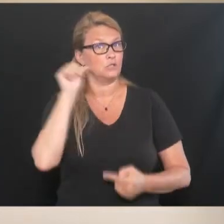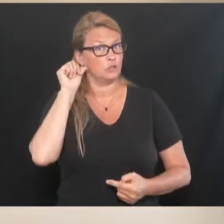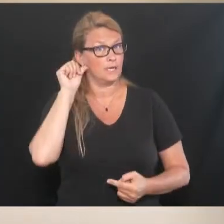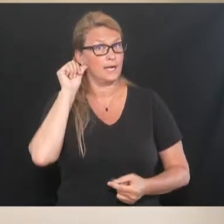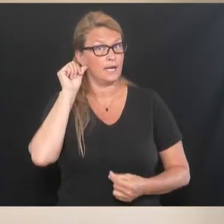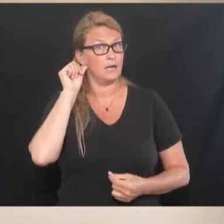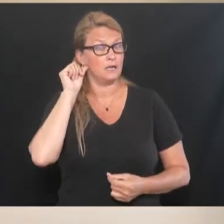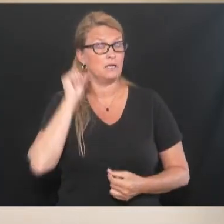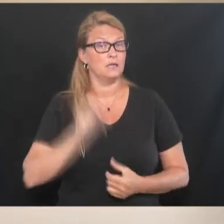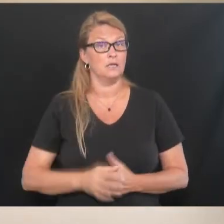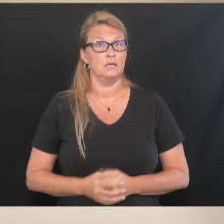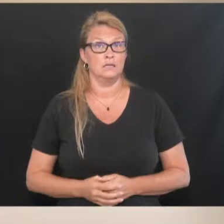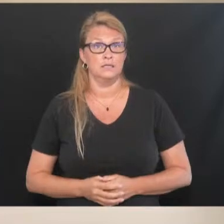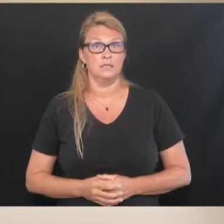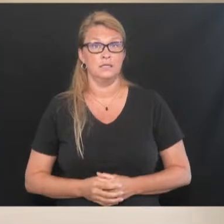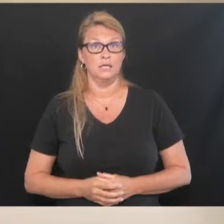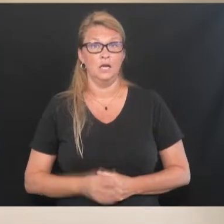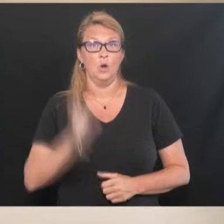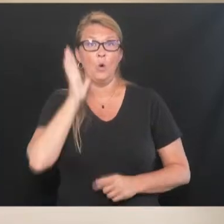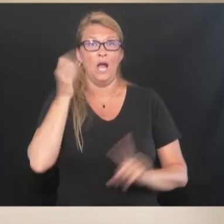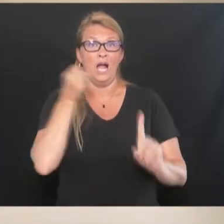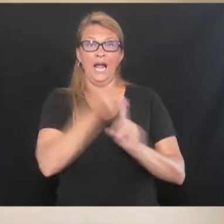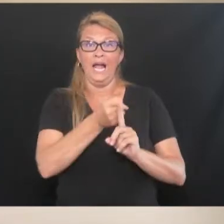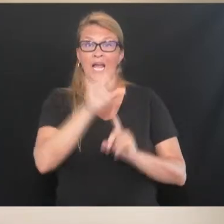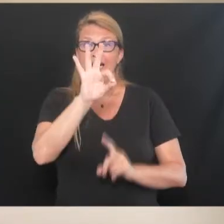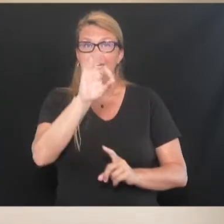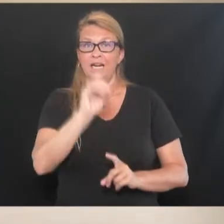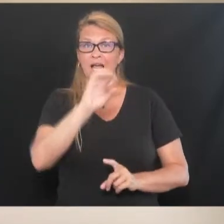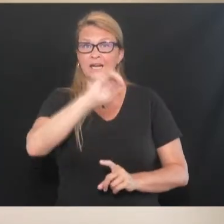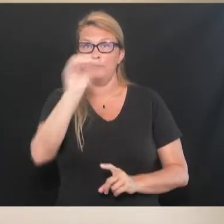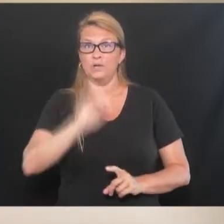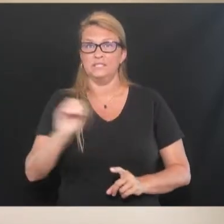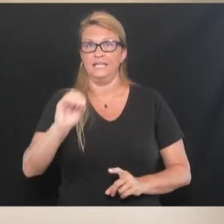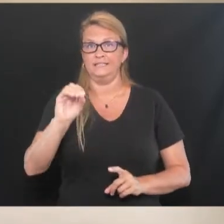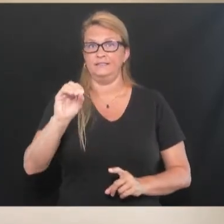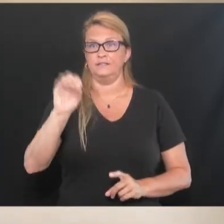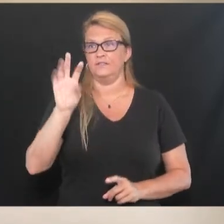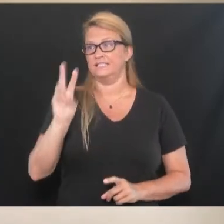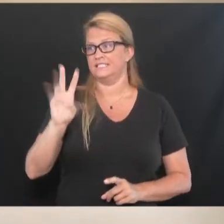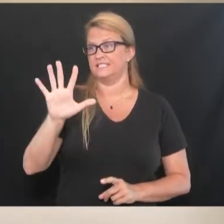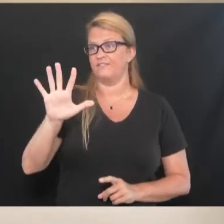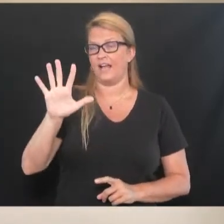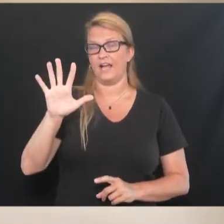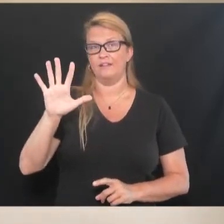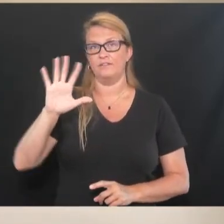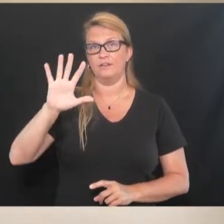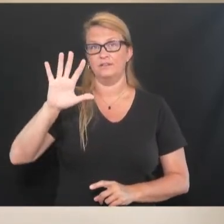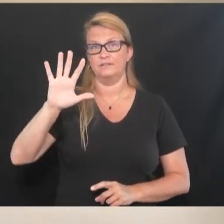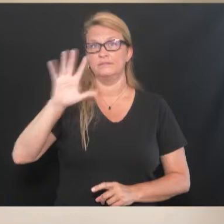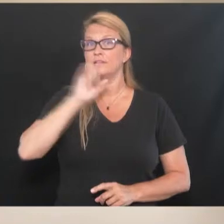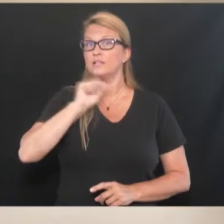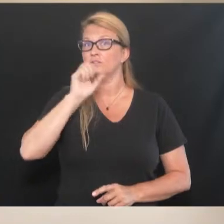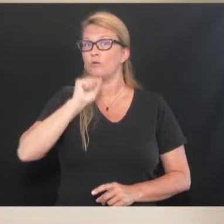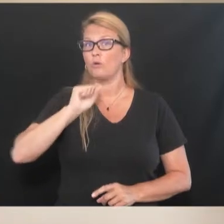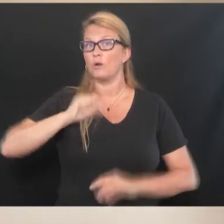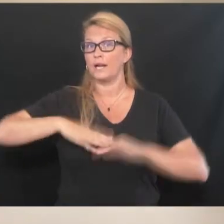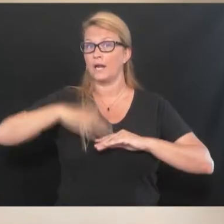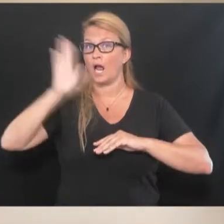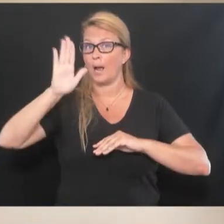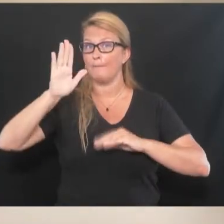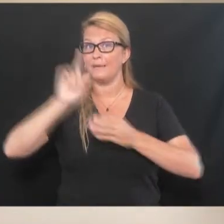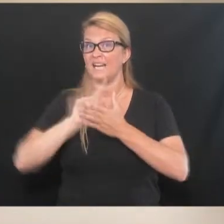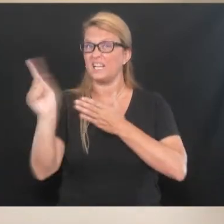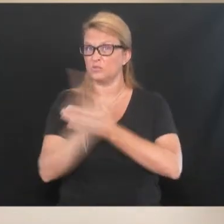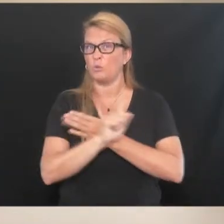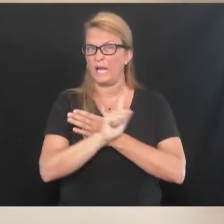We will hit 90% of the age 65 plus population next week